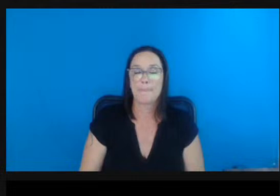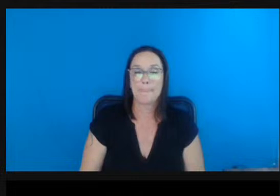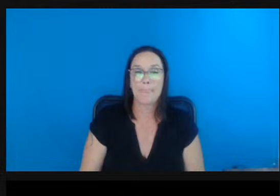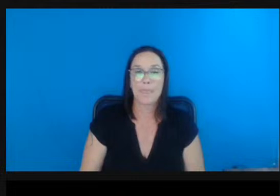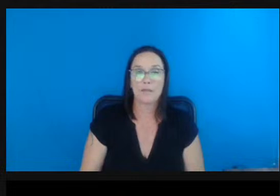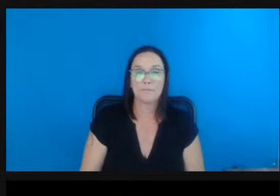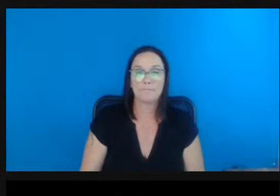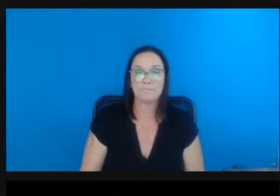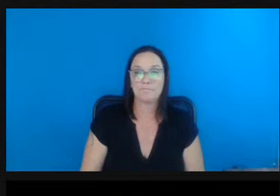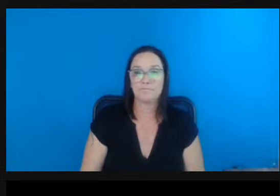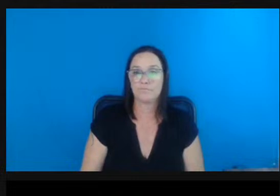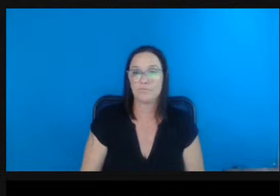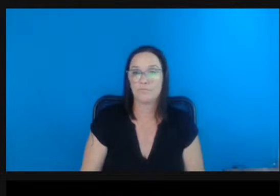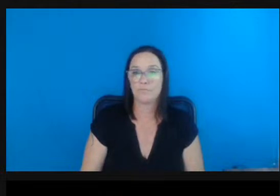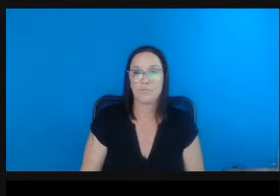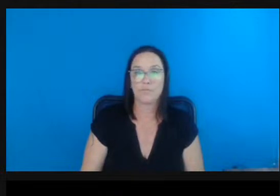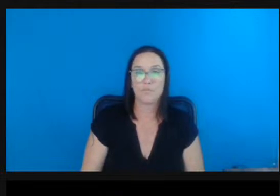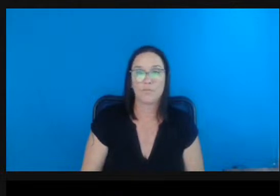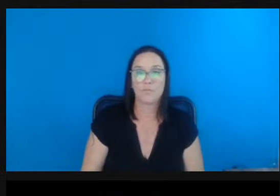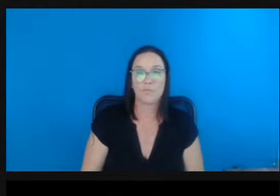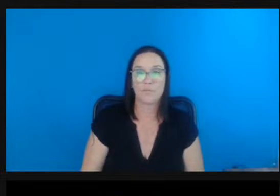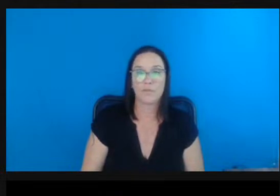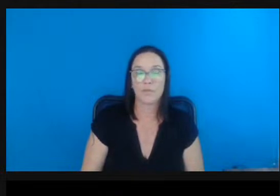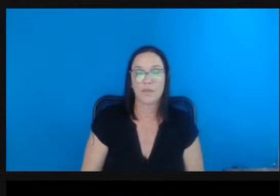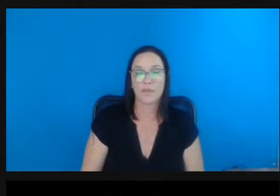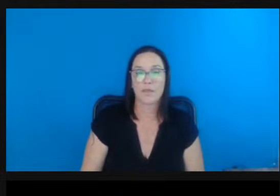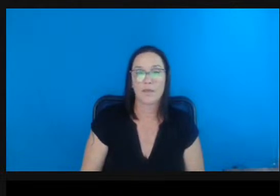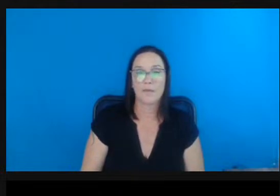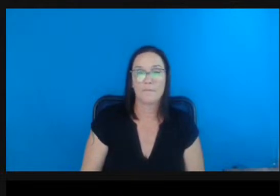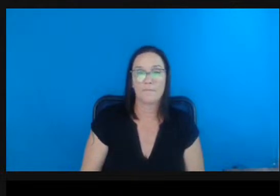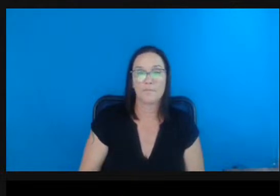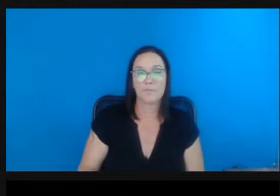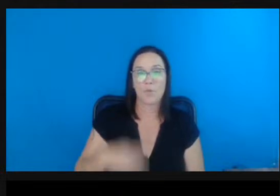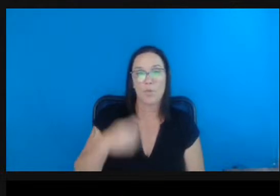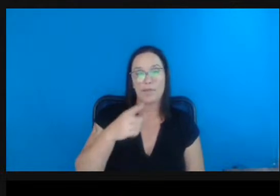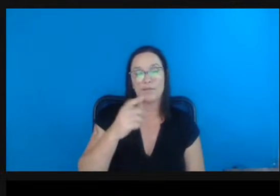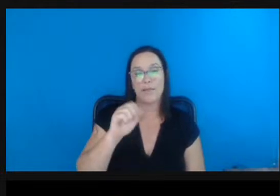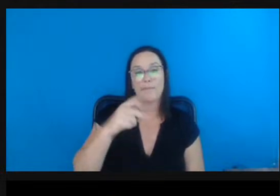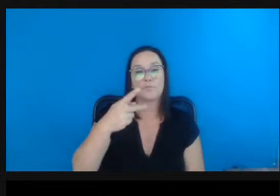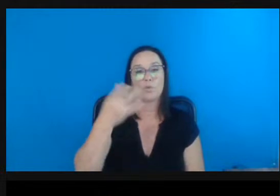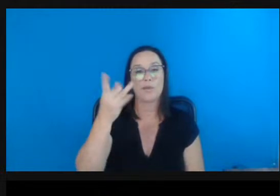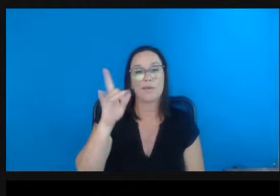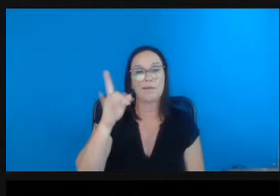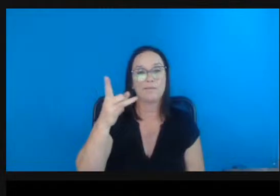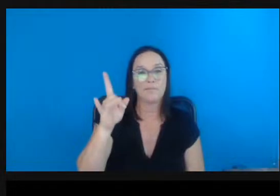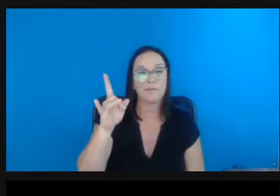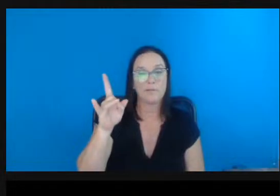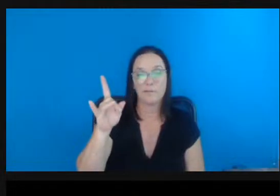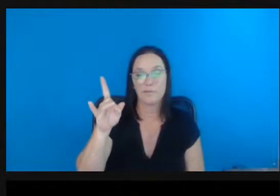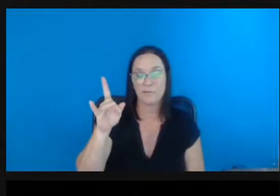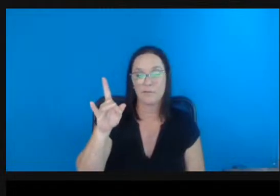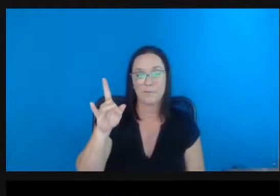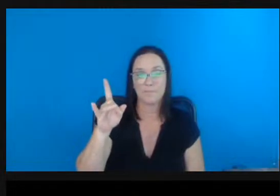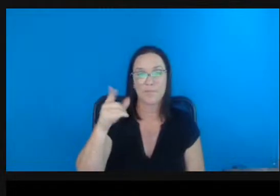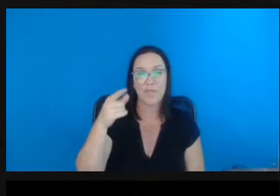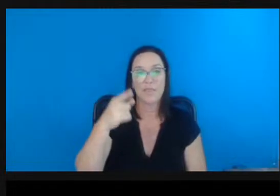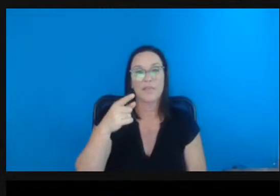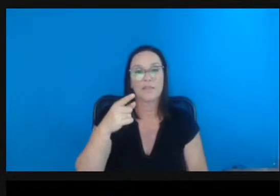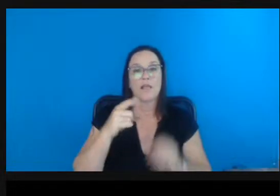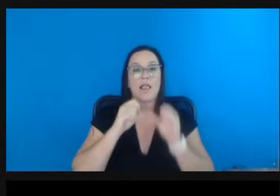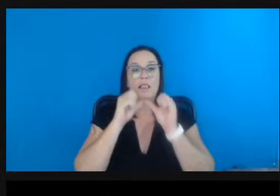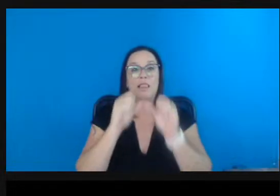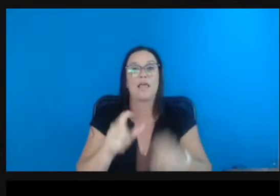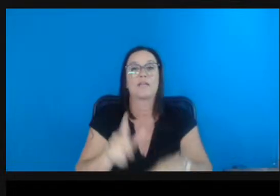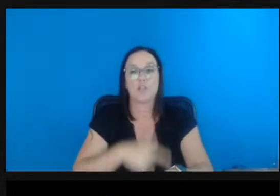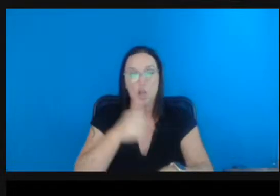for, what were we at here, 21, 20, 19, 18. But 18 was the one that lasted longer and had